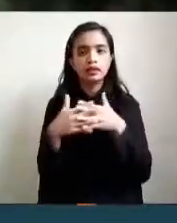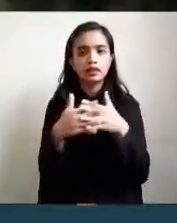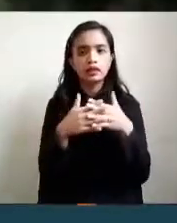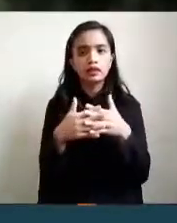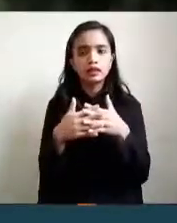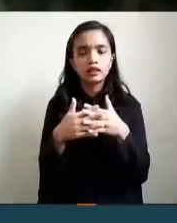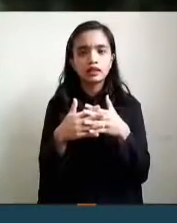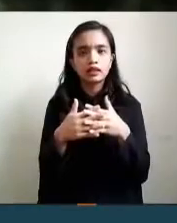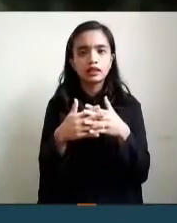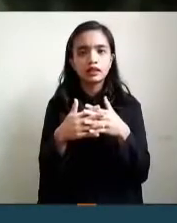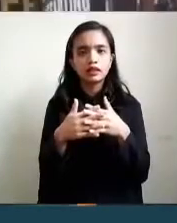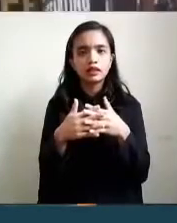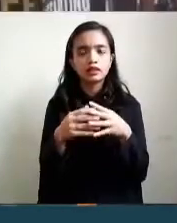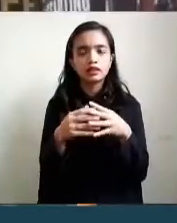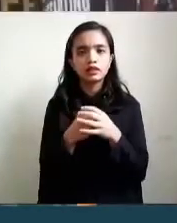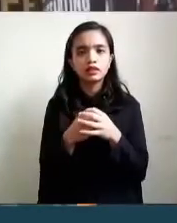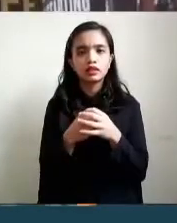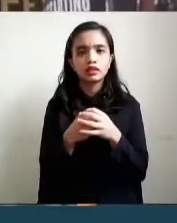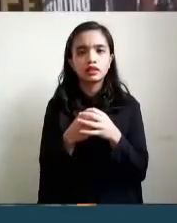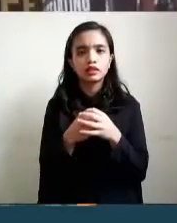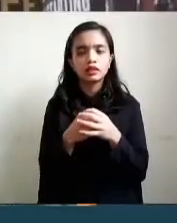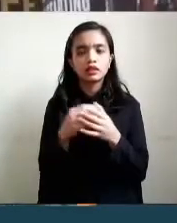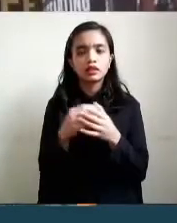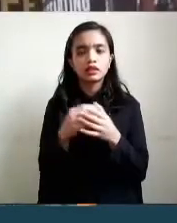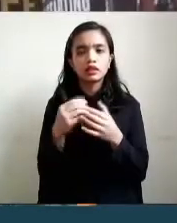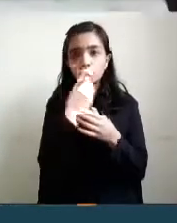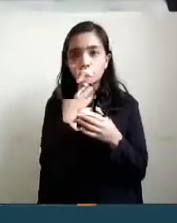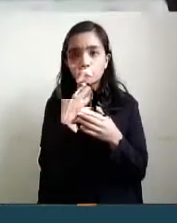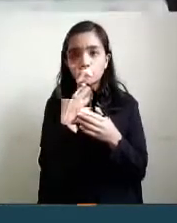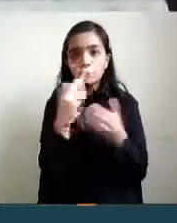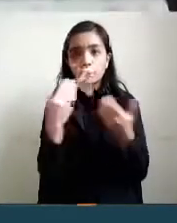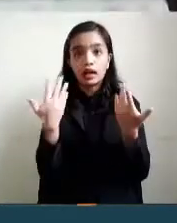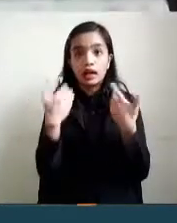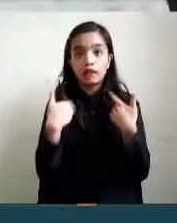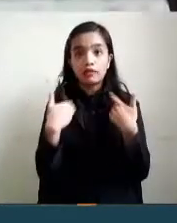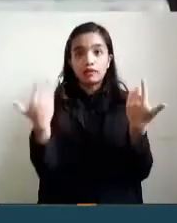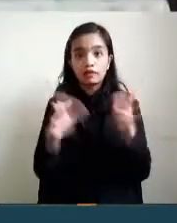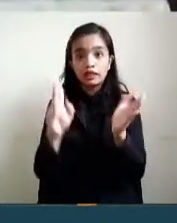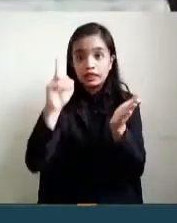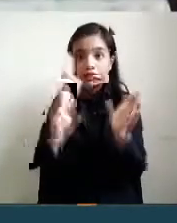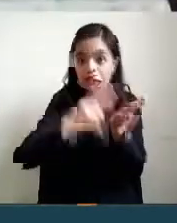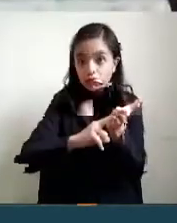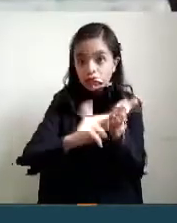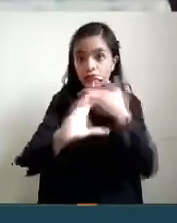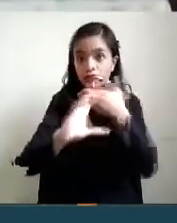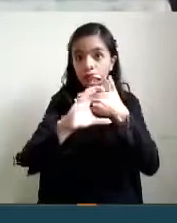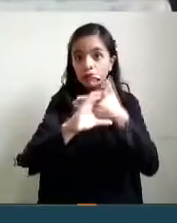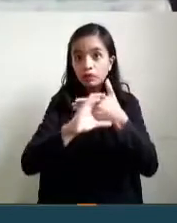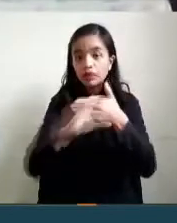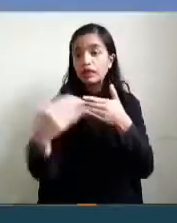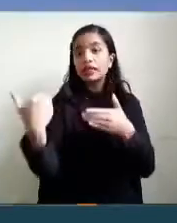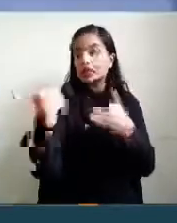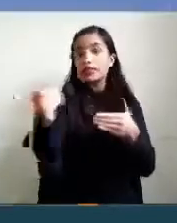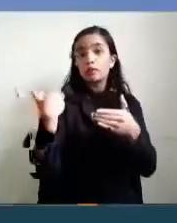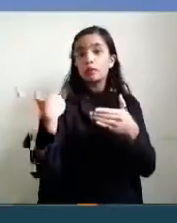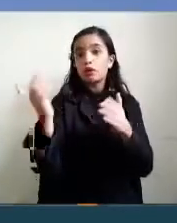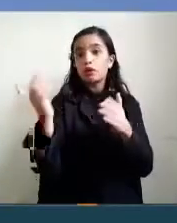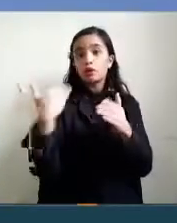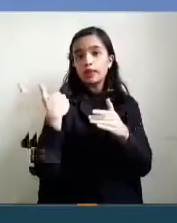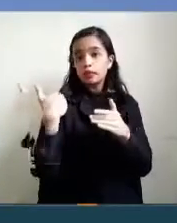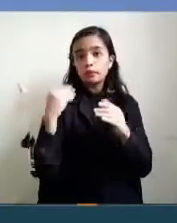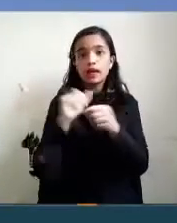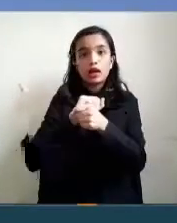actually those that have already signed a contract before this pandemic took place.